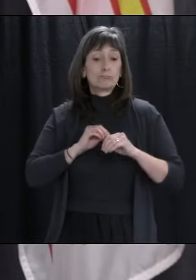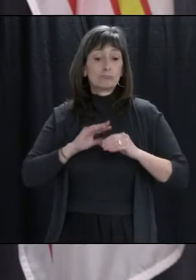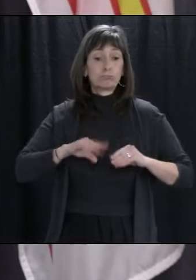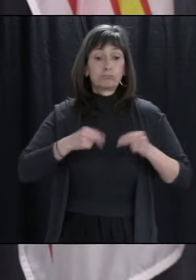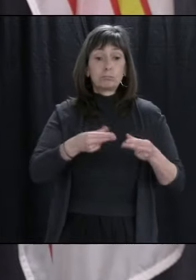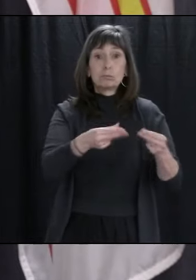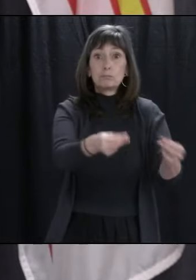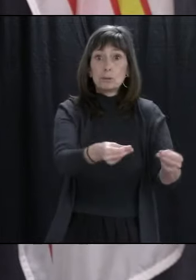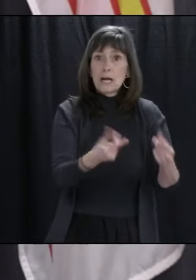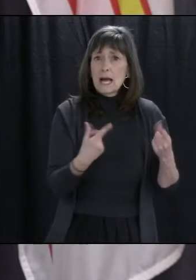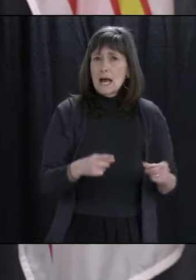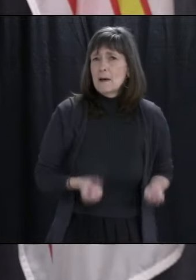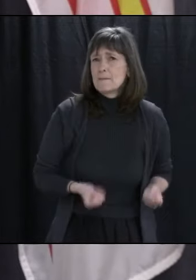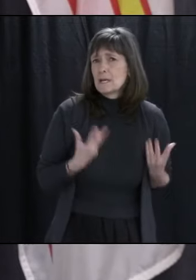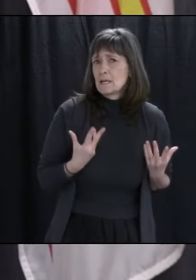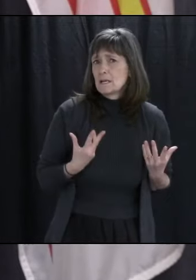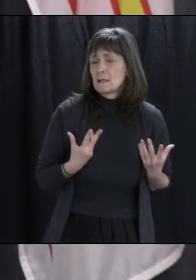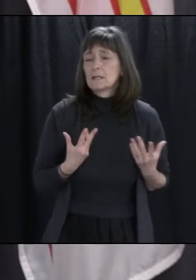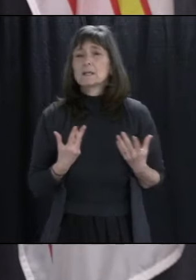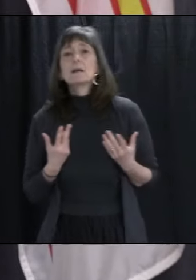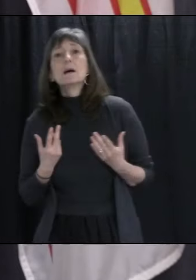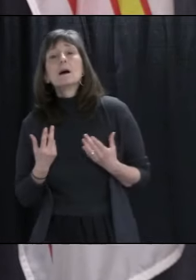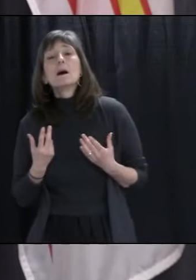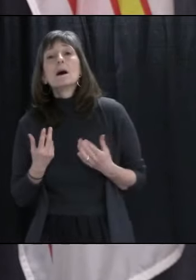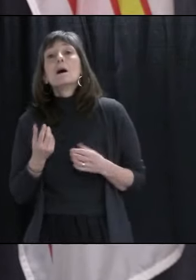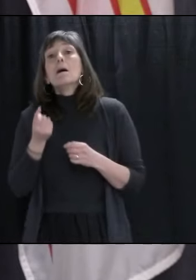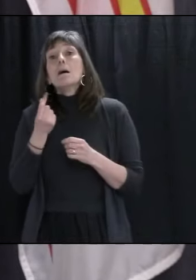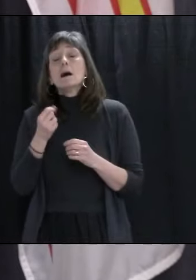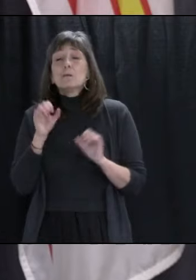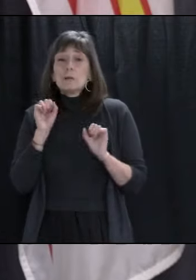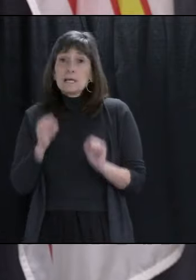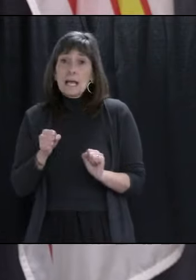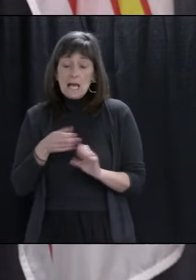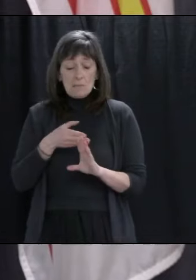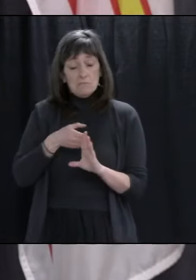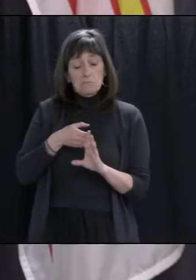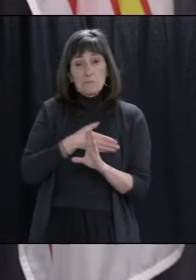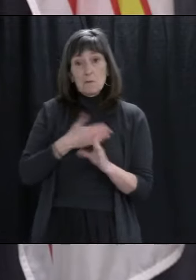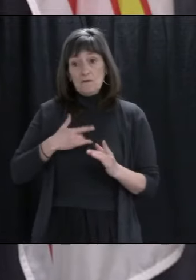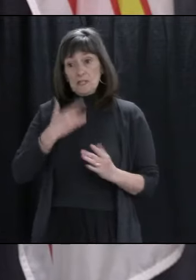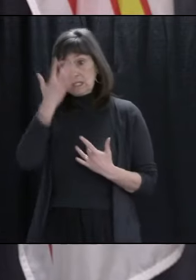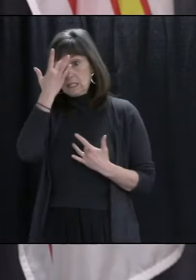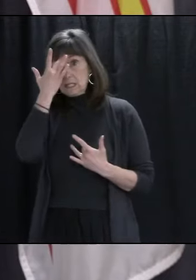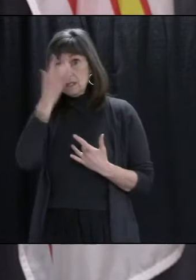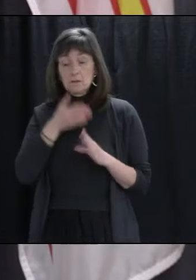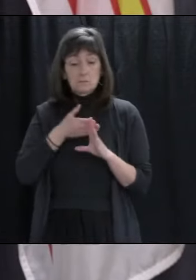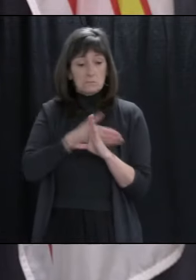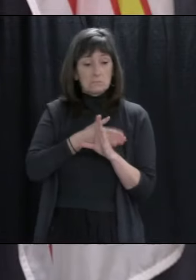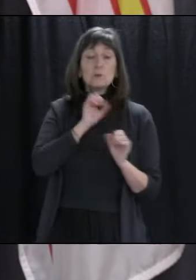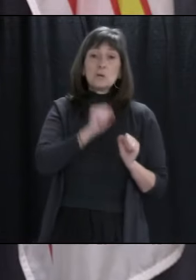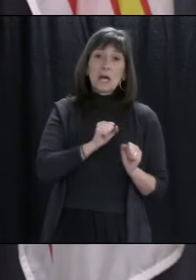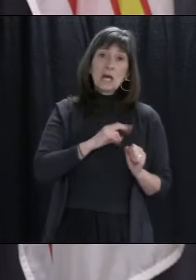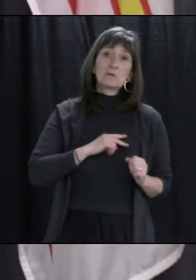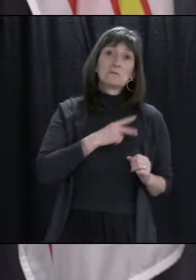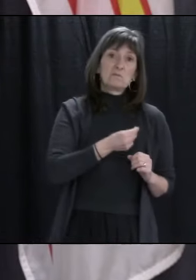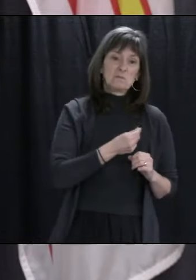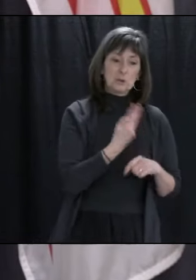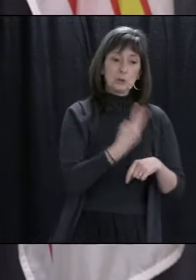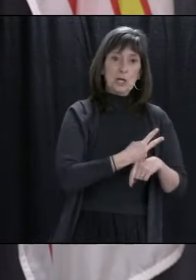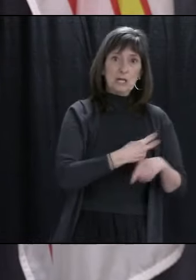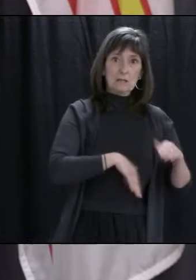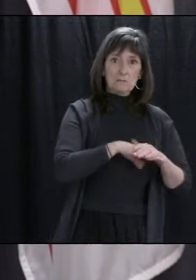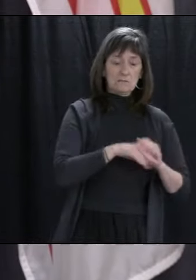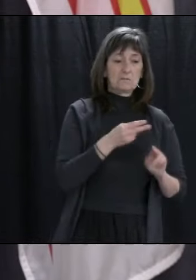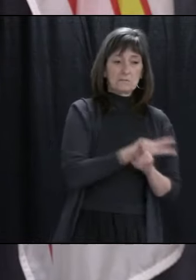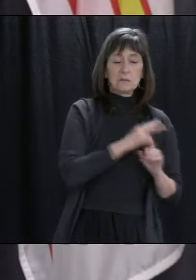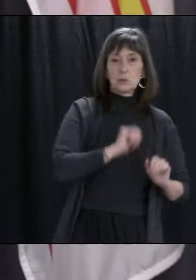as COVID-19 may be transmitted within 24 to 48 hours prior to the development of obvious symptoms, the most